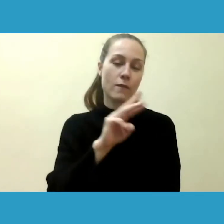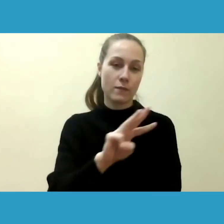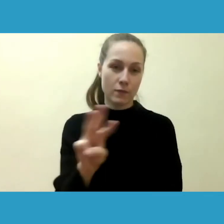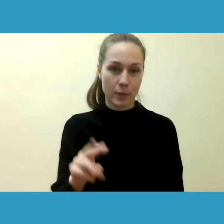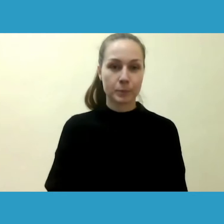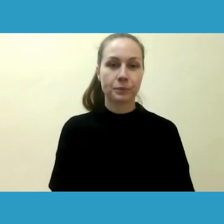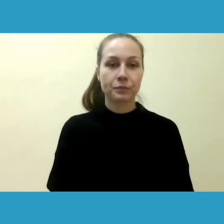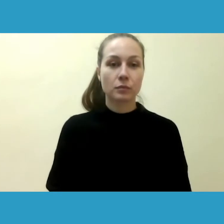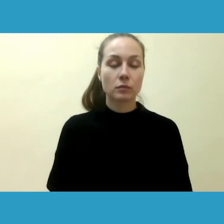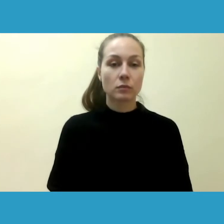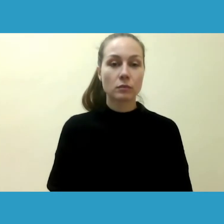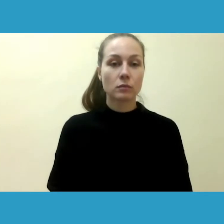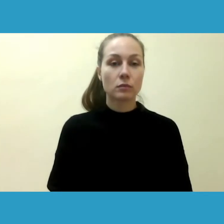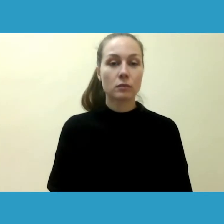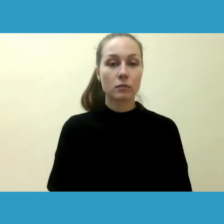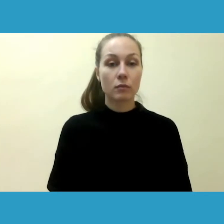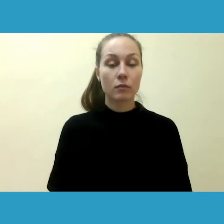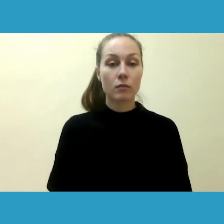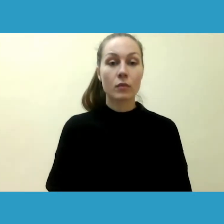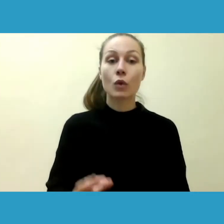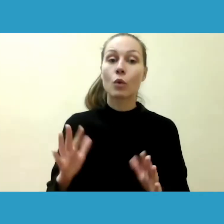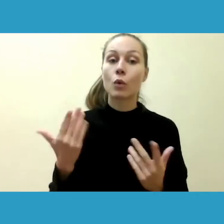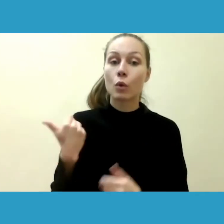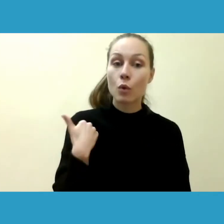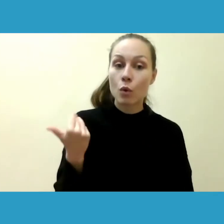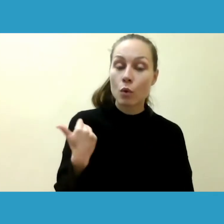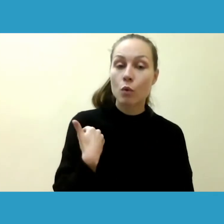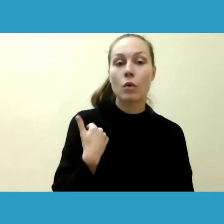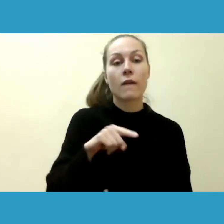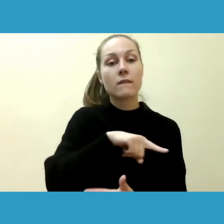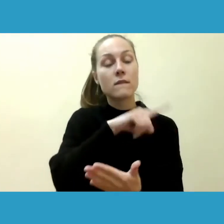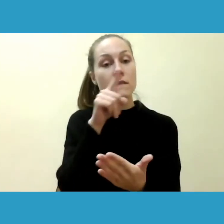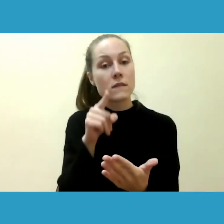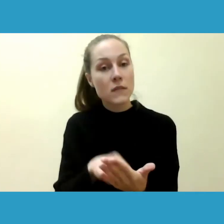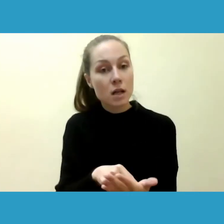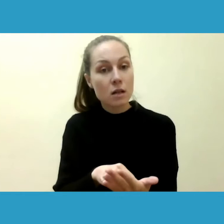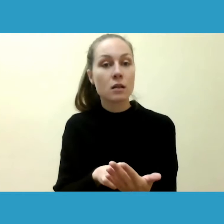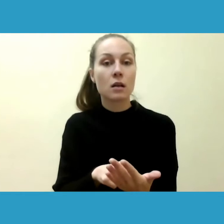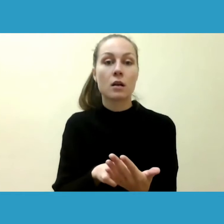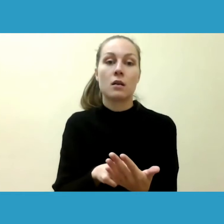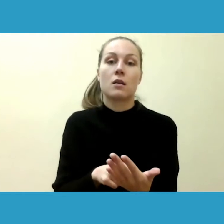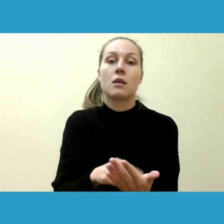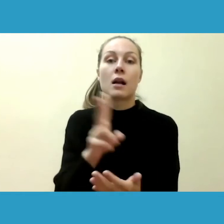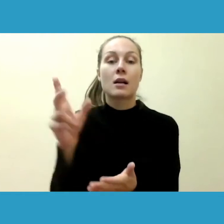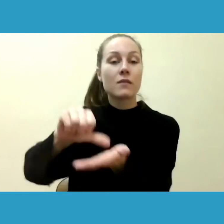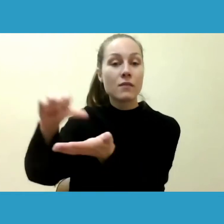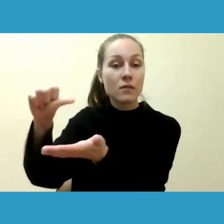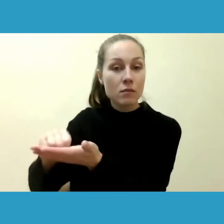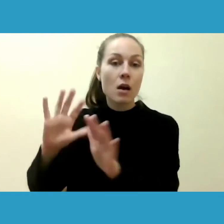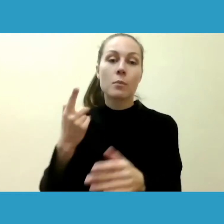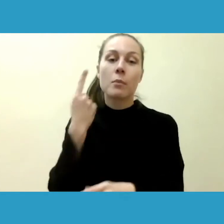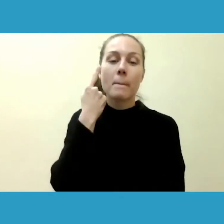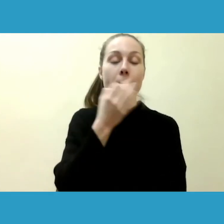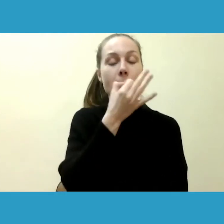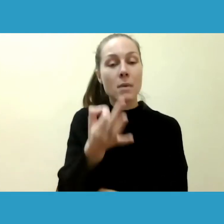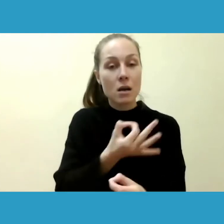the recording of this debate on the website of the forum. If you want to give a